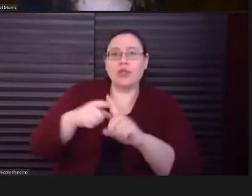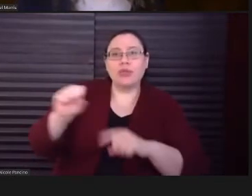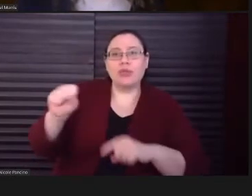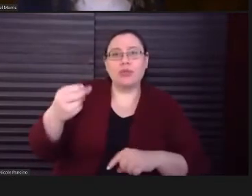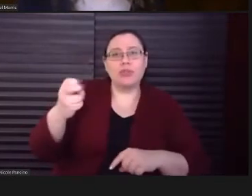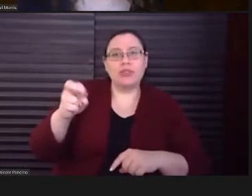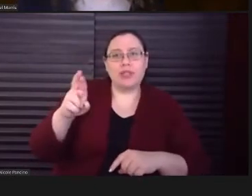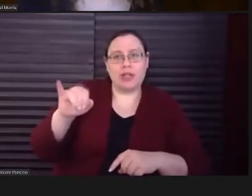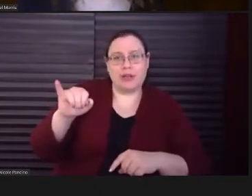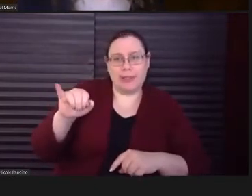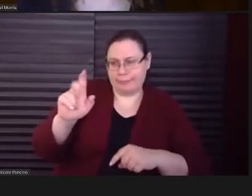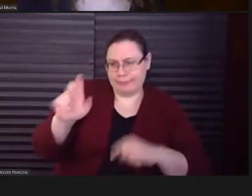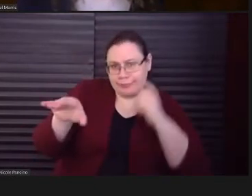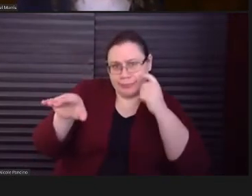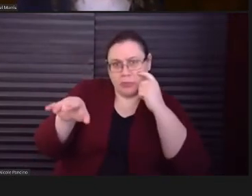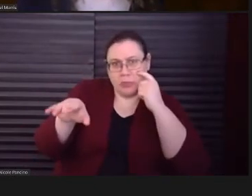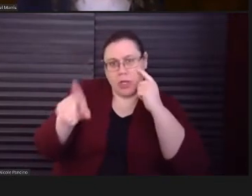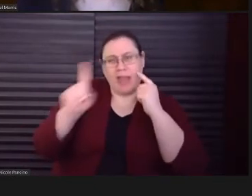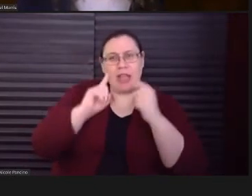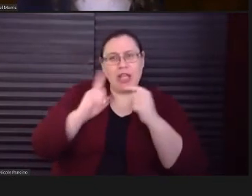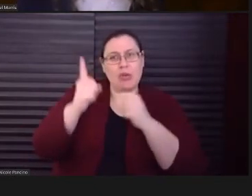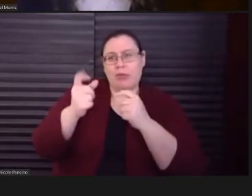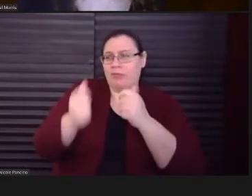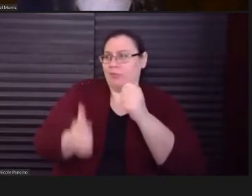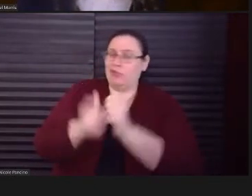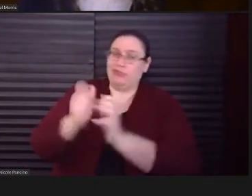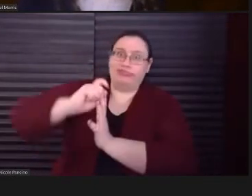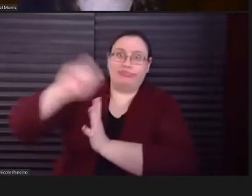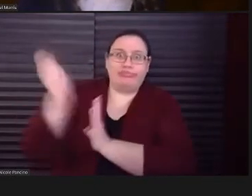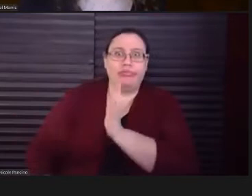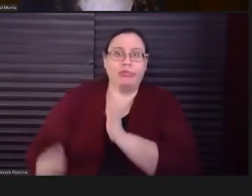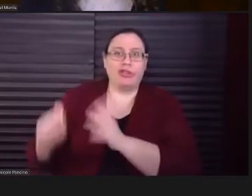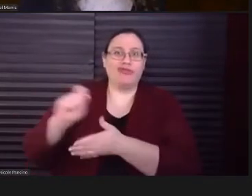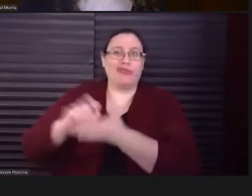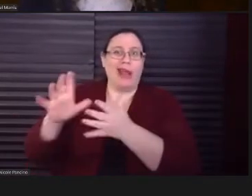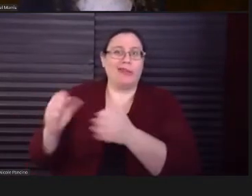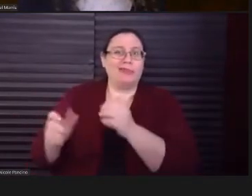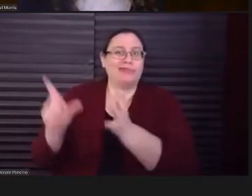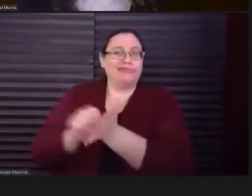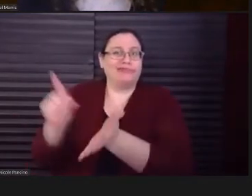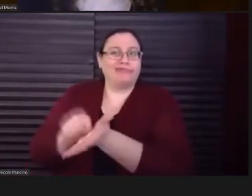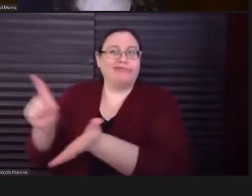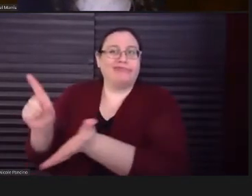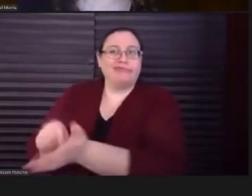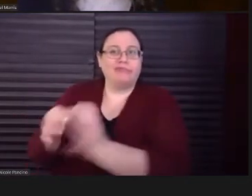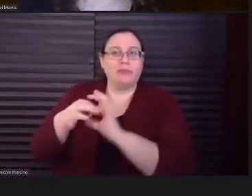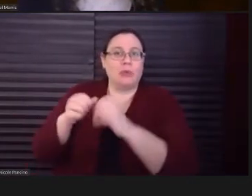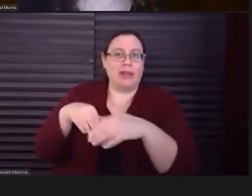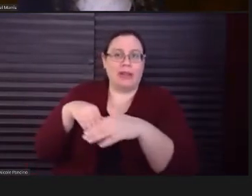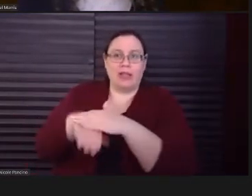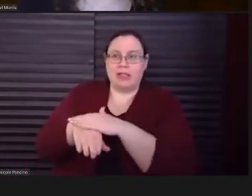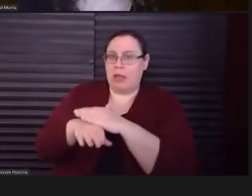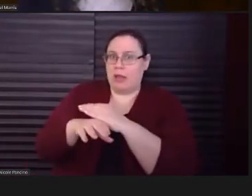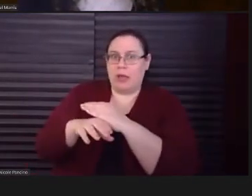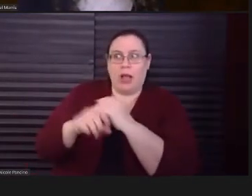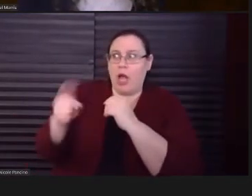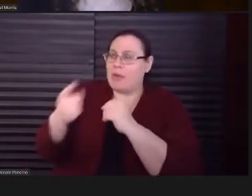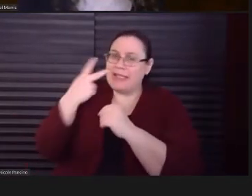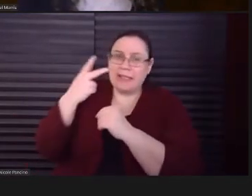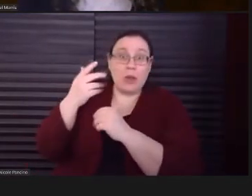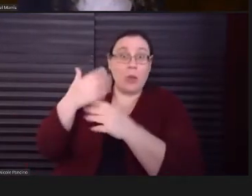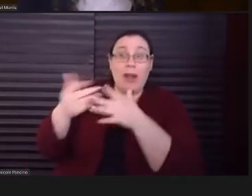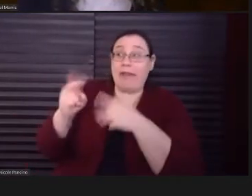are probably the most prolific writer when it comes to accessibility, at least as far as I've seen, always on top of all the